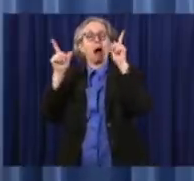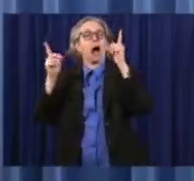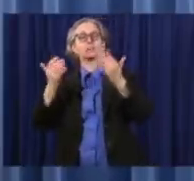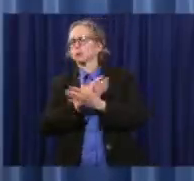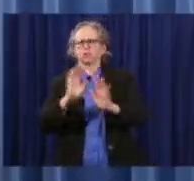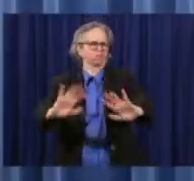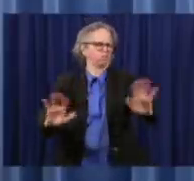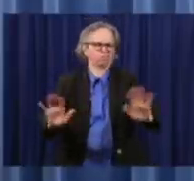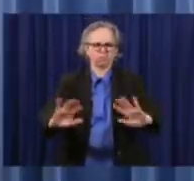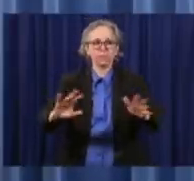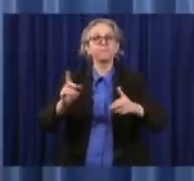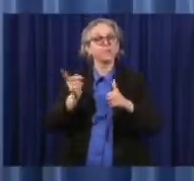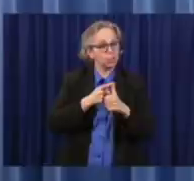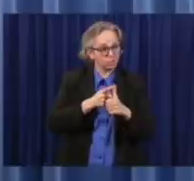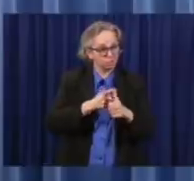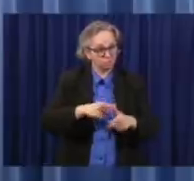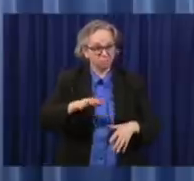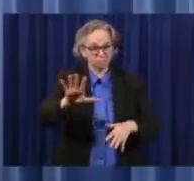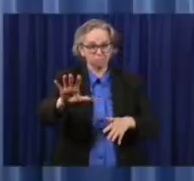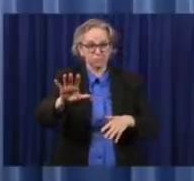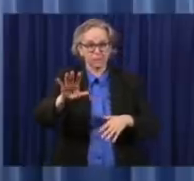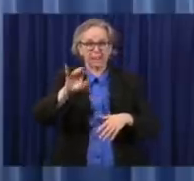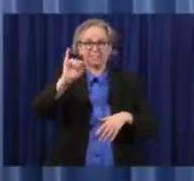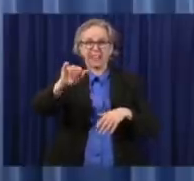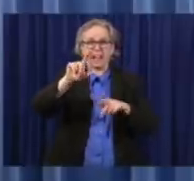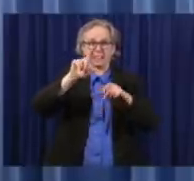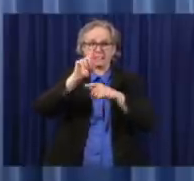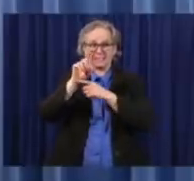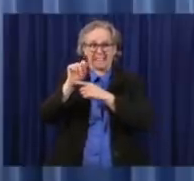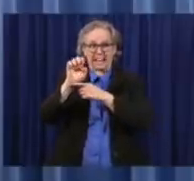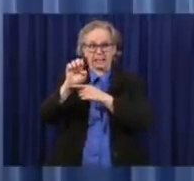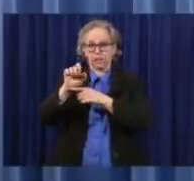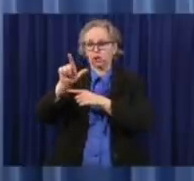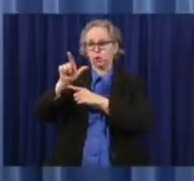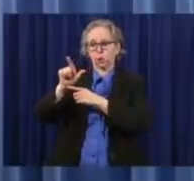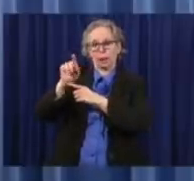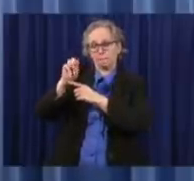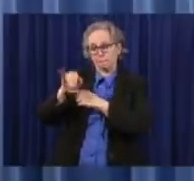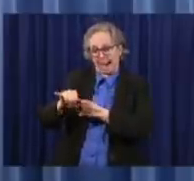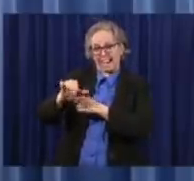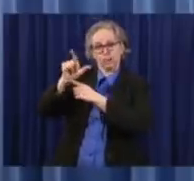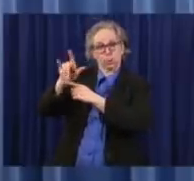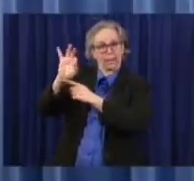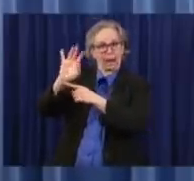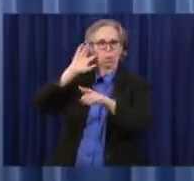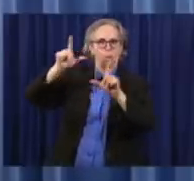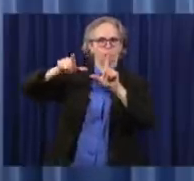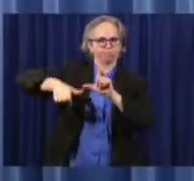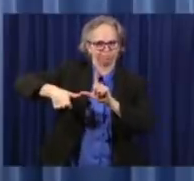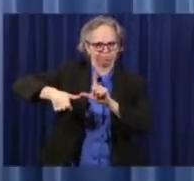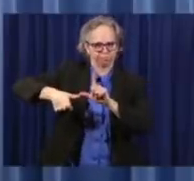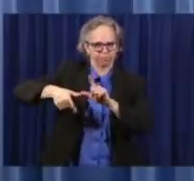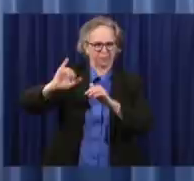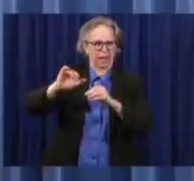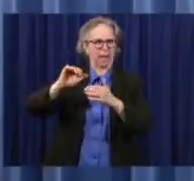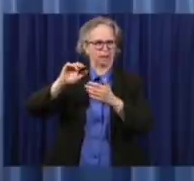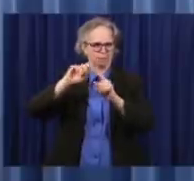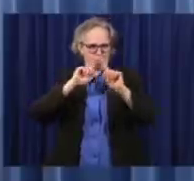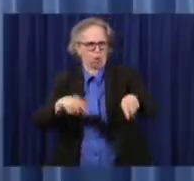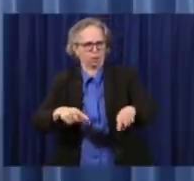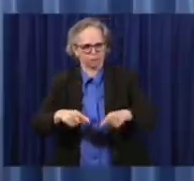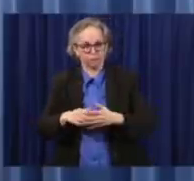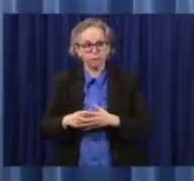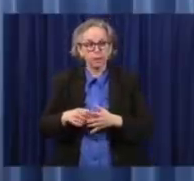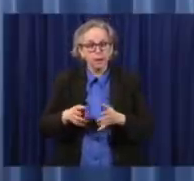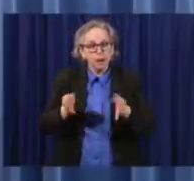First of all, it does have a date, an expiration date of May 29th. You should not read anything really into that because a lot